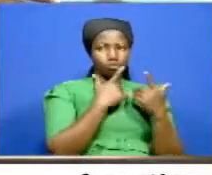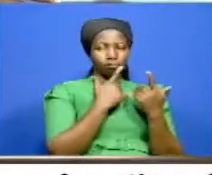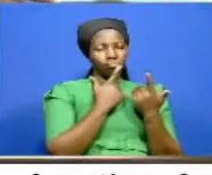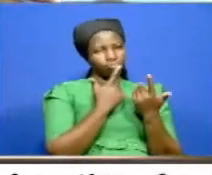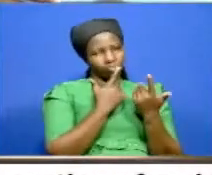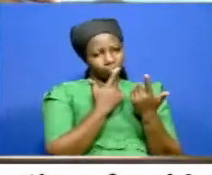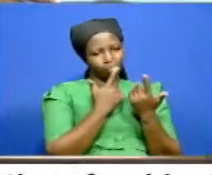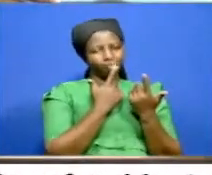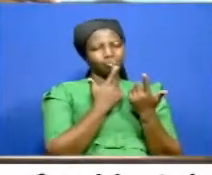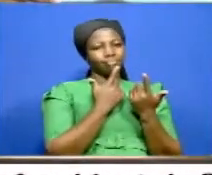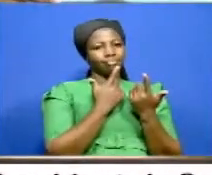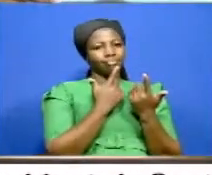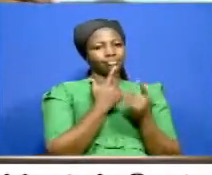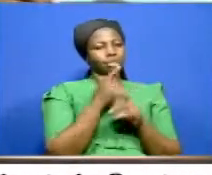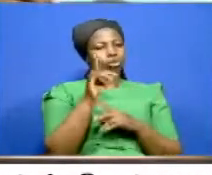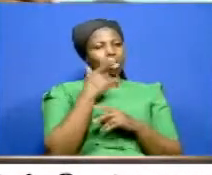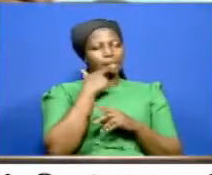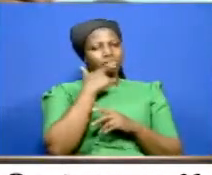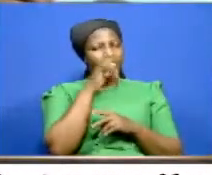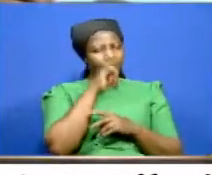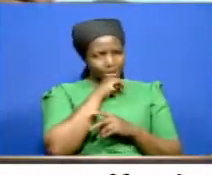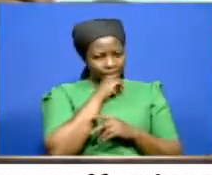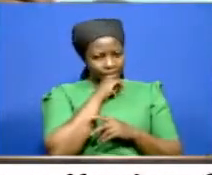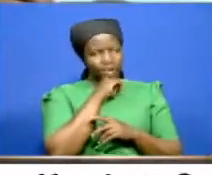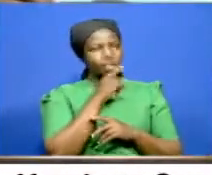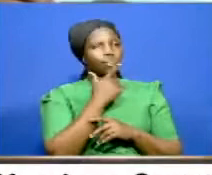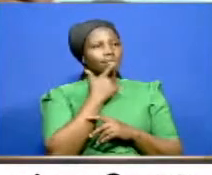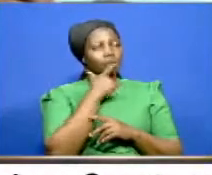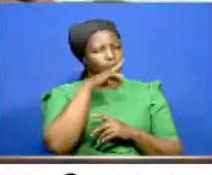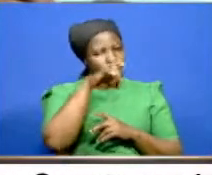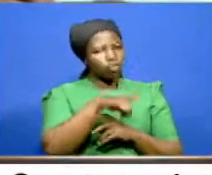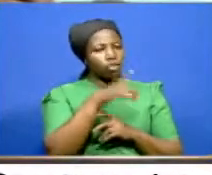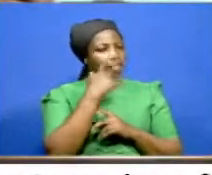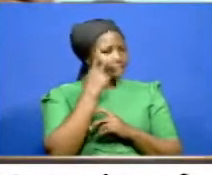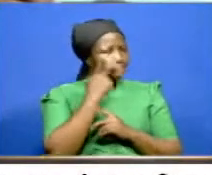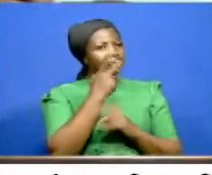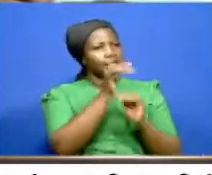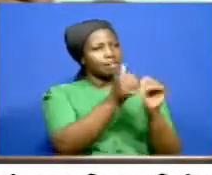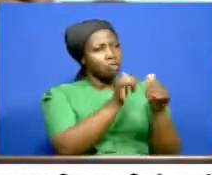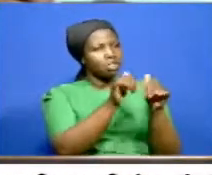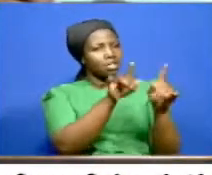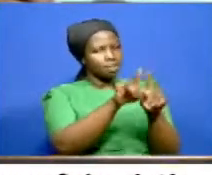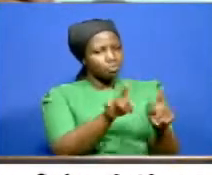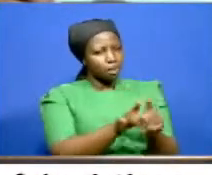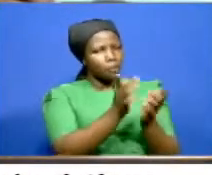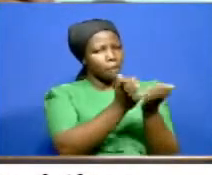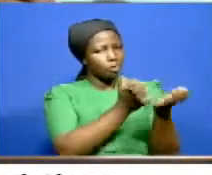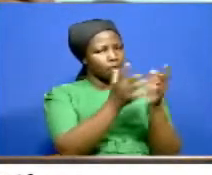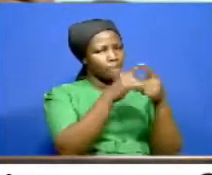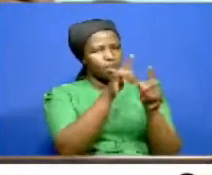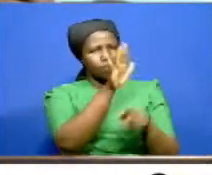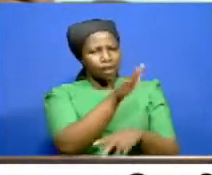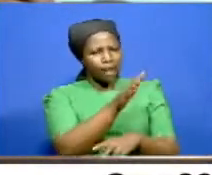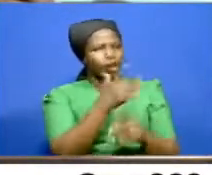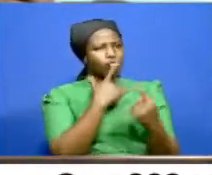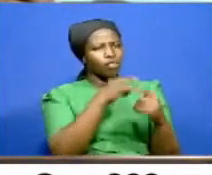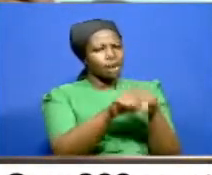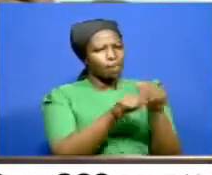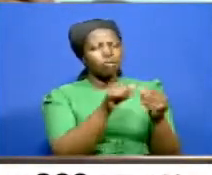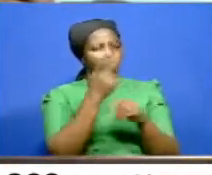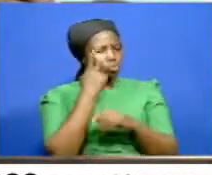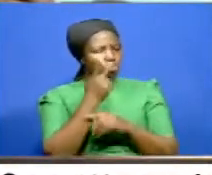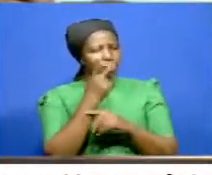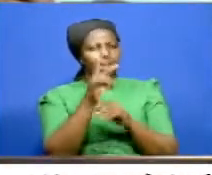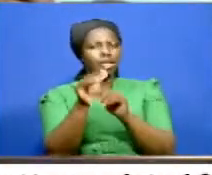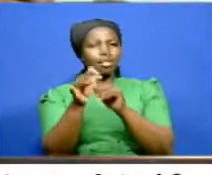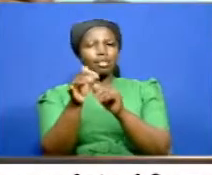you know, looking at sports, we've talked about looking at sports from a business perspective, but we've never talked about looking at sports from a business perspective